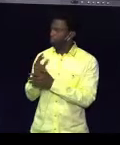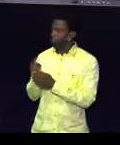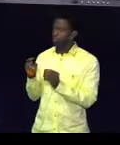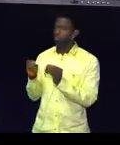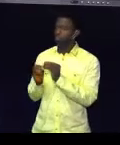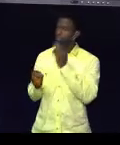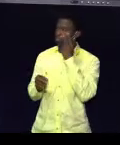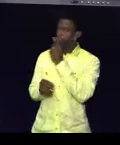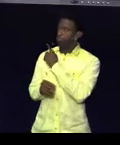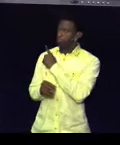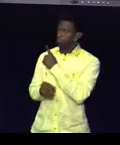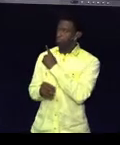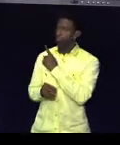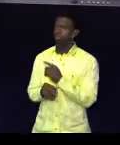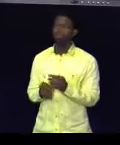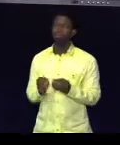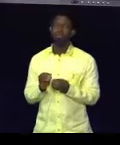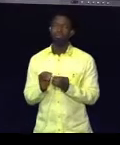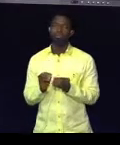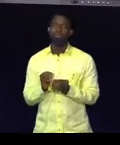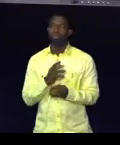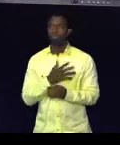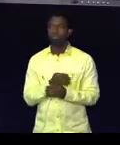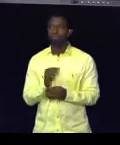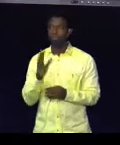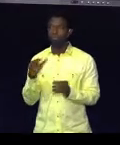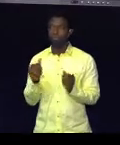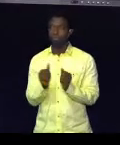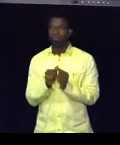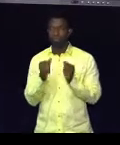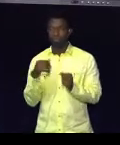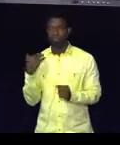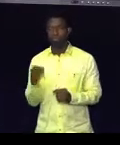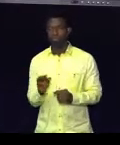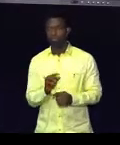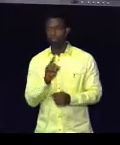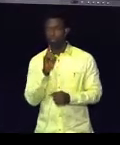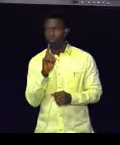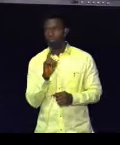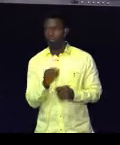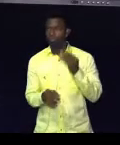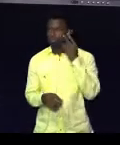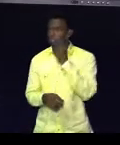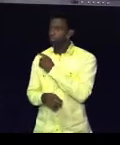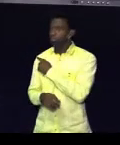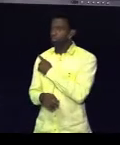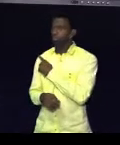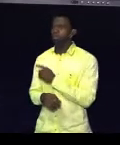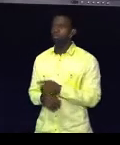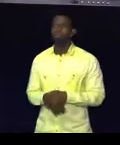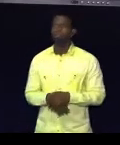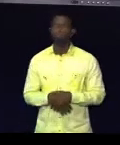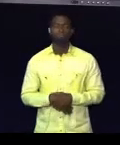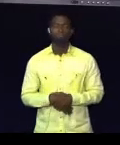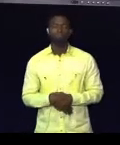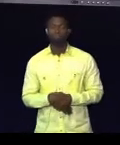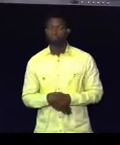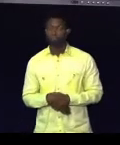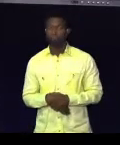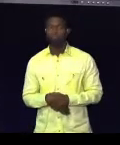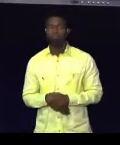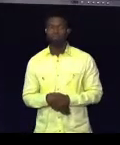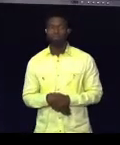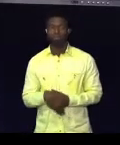5 in 5 is 1. That's 2 with the power of 2, and 5 with the power of? With the power of 1. So I write that. 2 with the power of